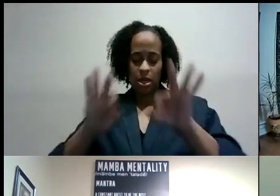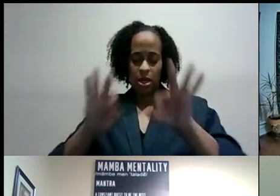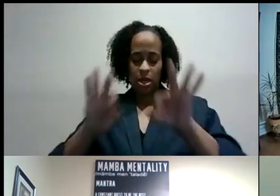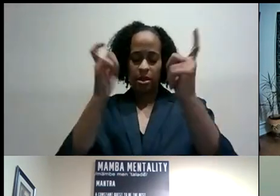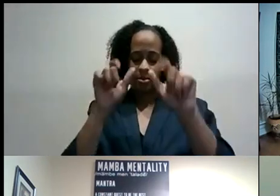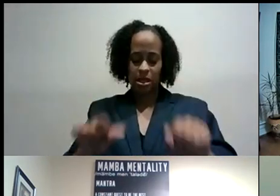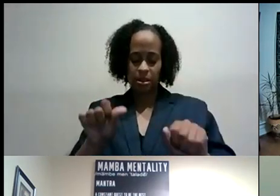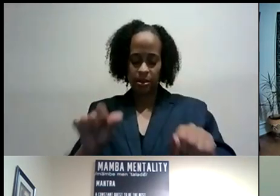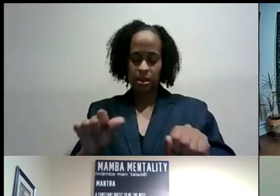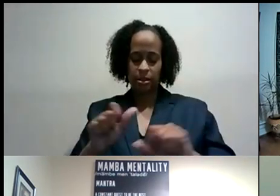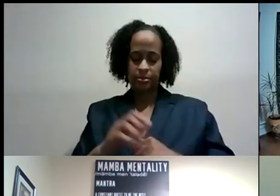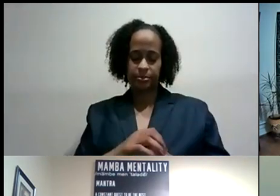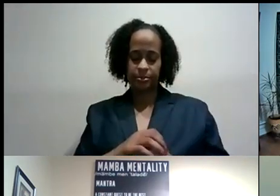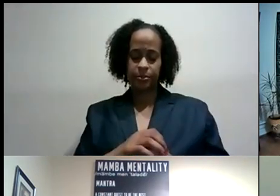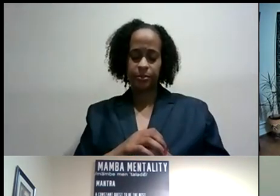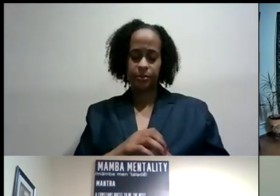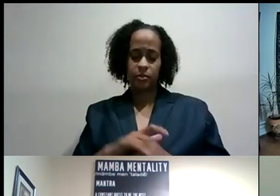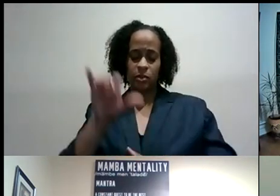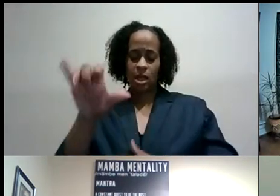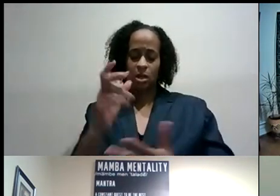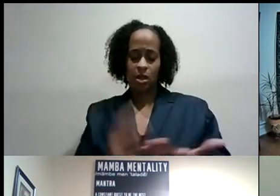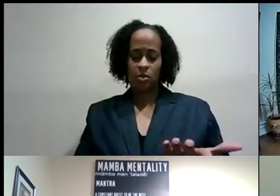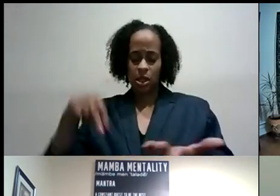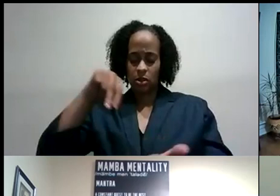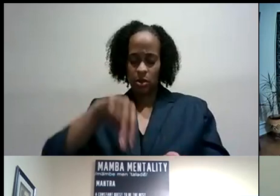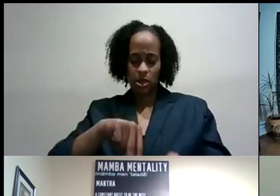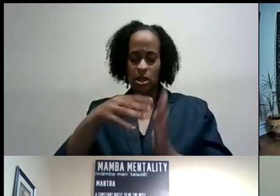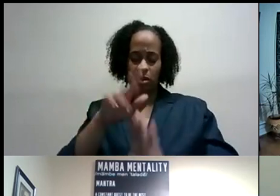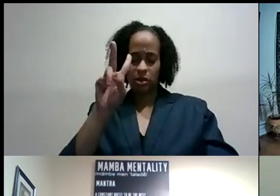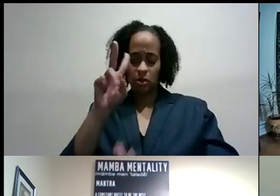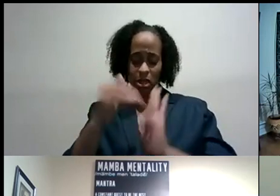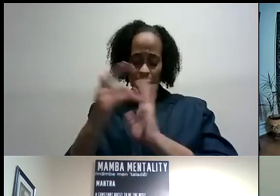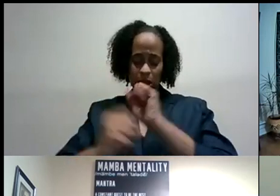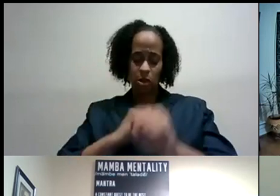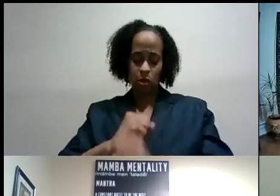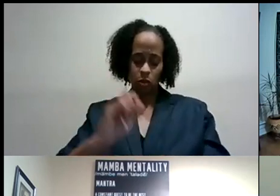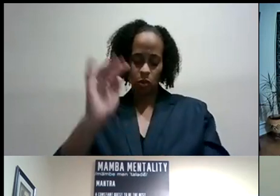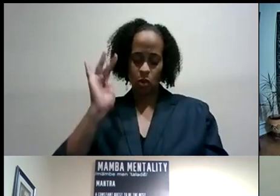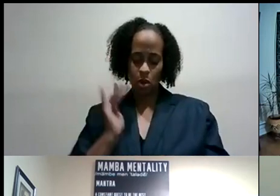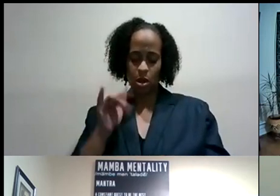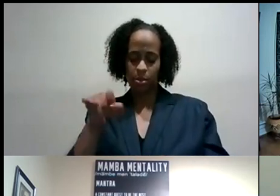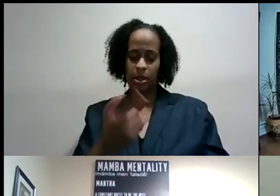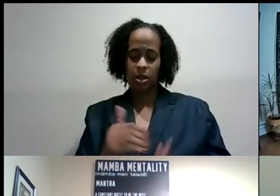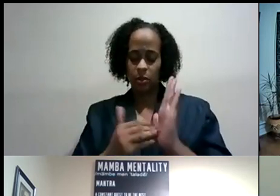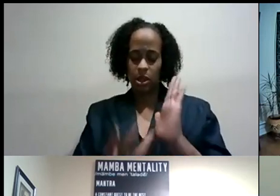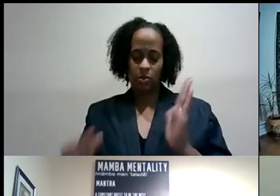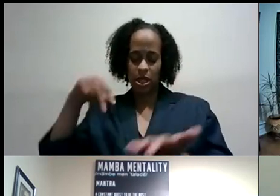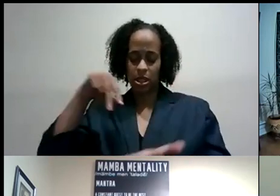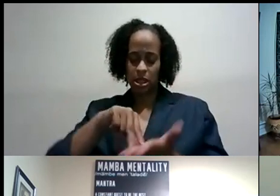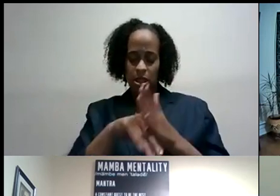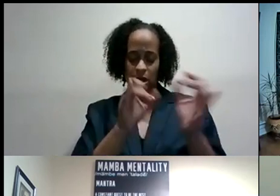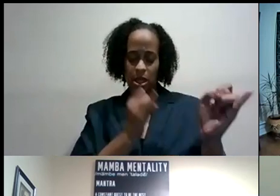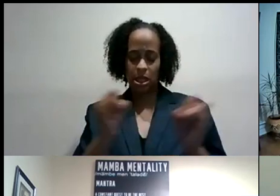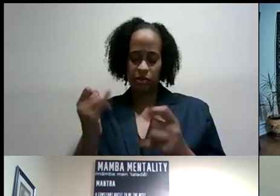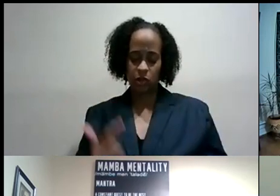possibility that resurrection period of 2,000 years ago, be re-resurrected in our individual